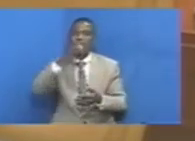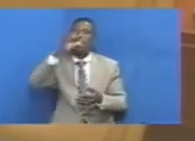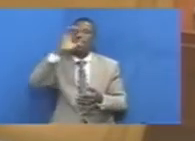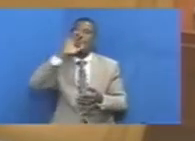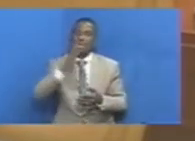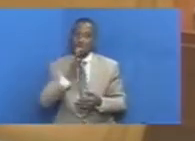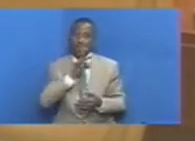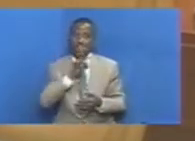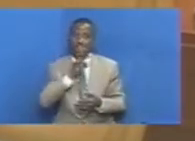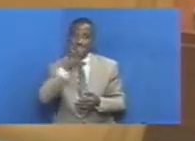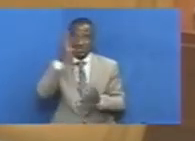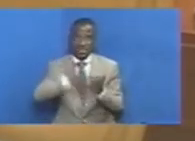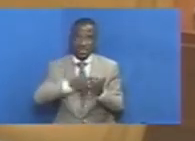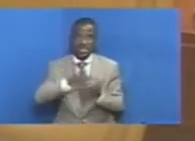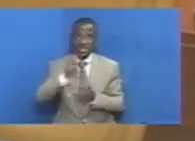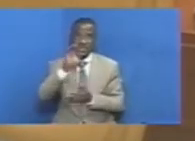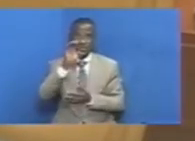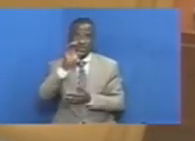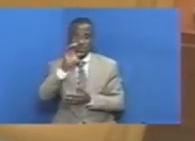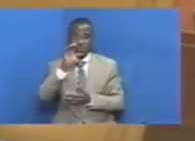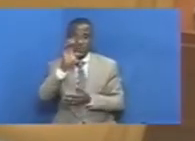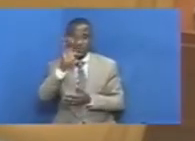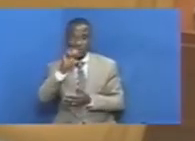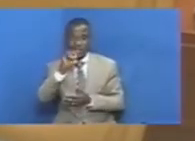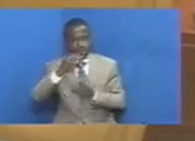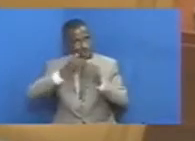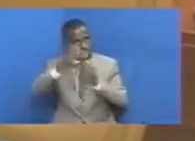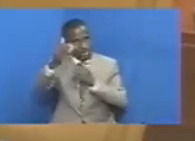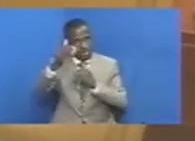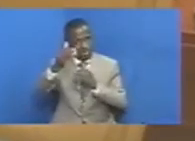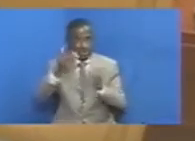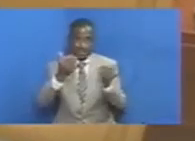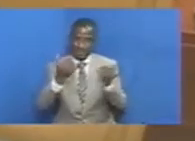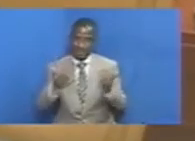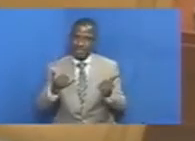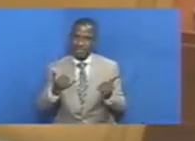for the year 2040 and beyond. Mr. Speaker,